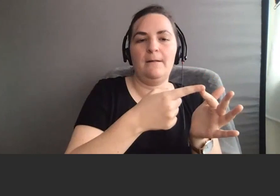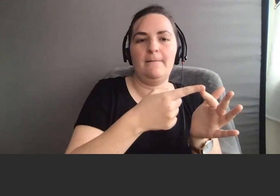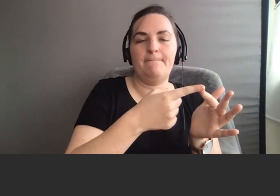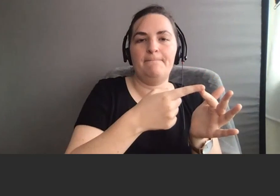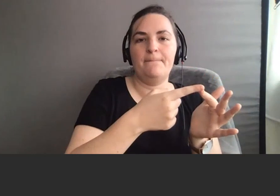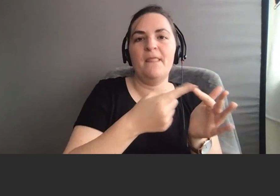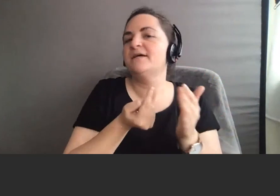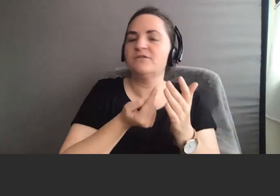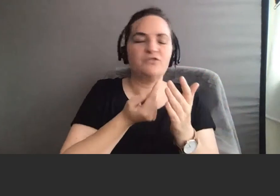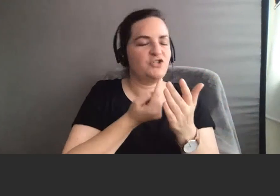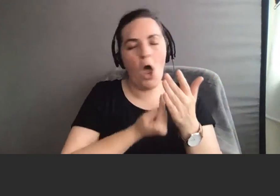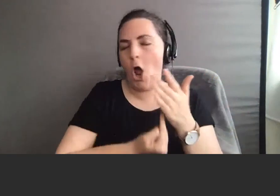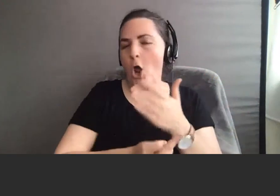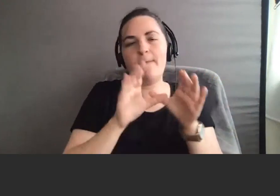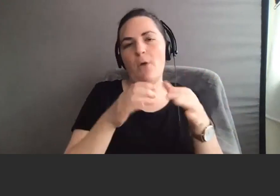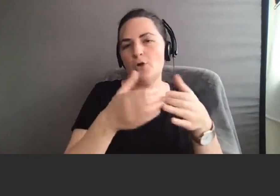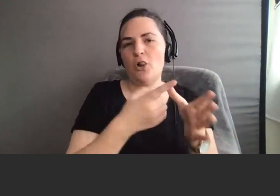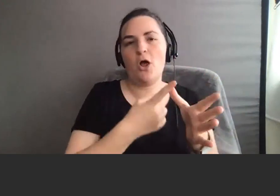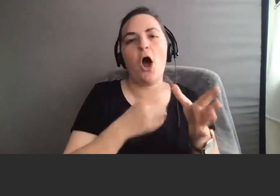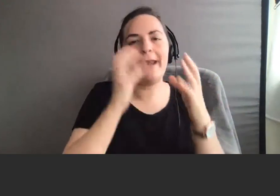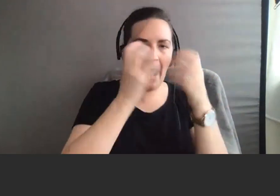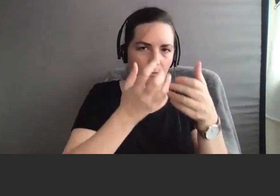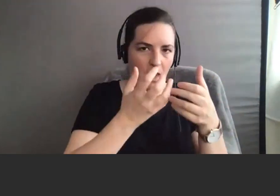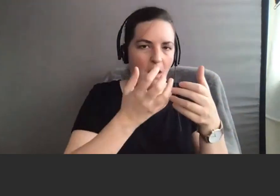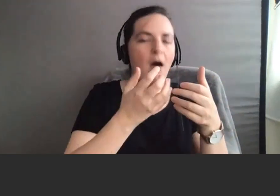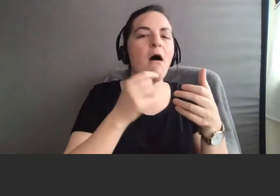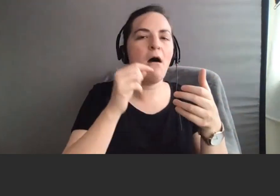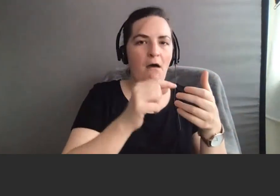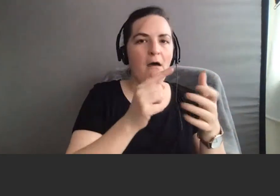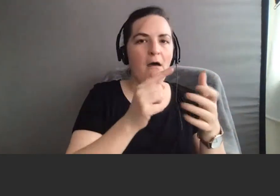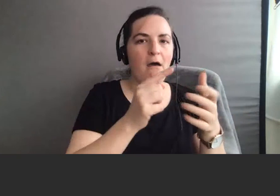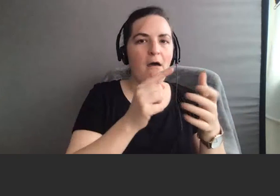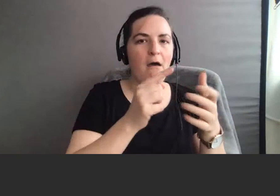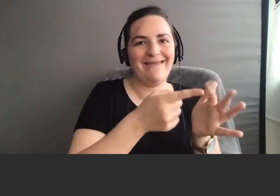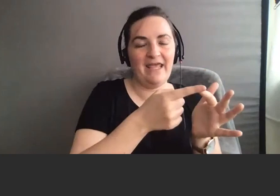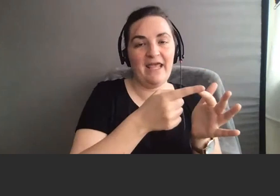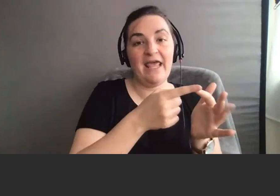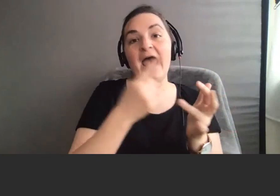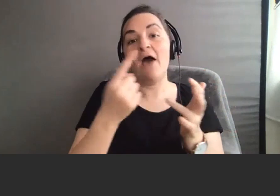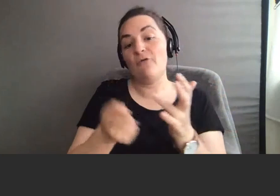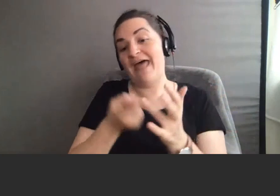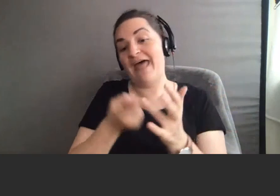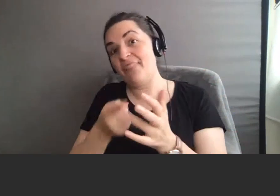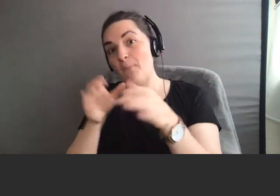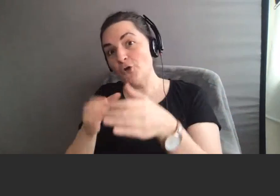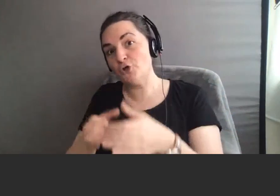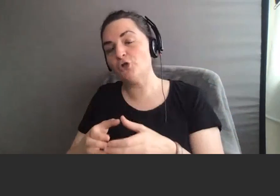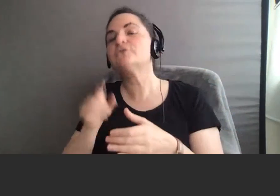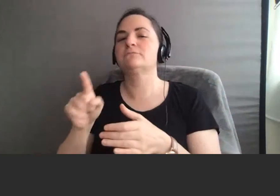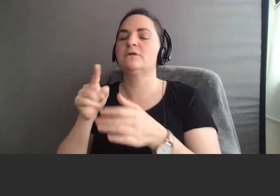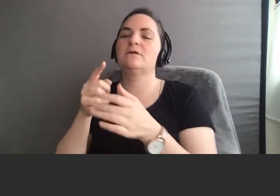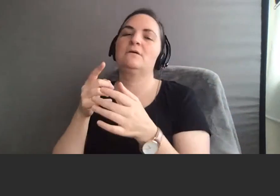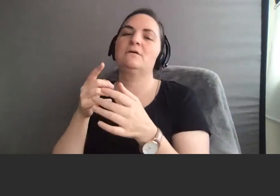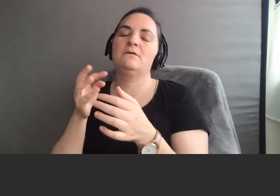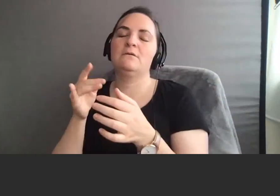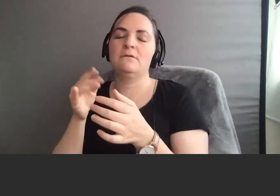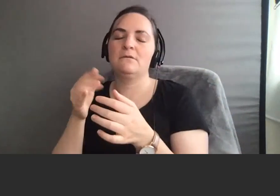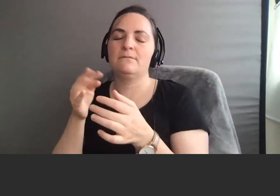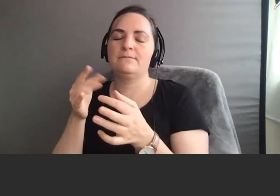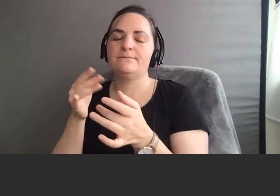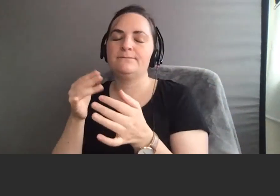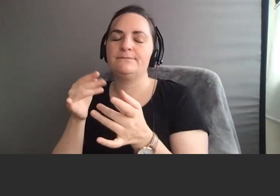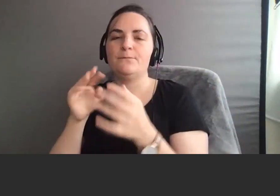Aula is Assessment in Education. Everything else is going to be on Moodle. So Asma, you can have a look at that on